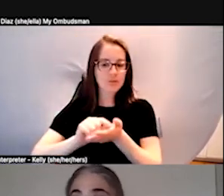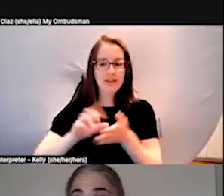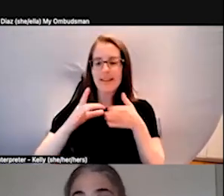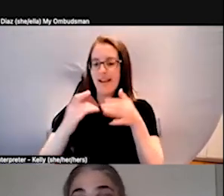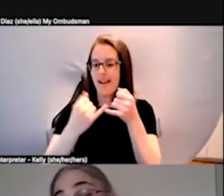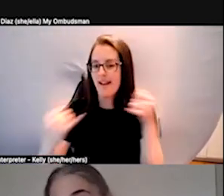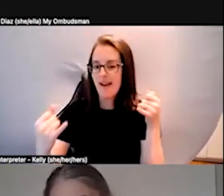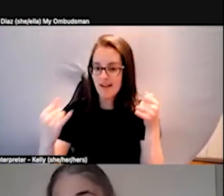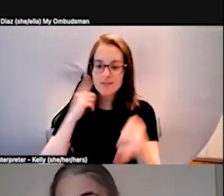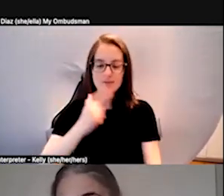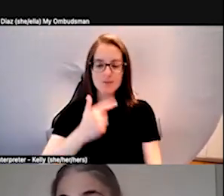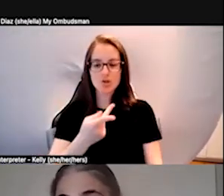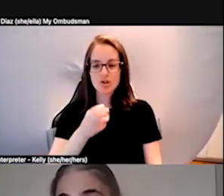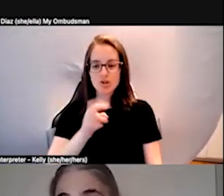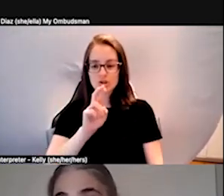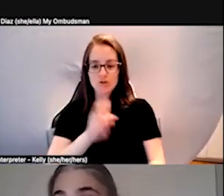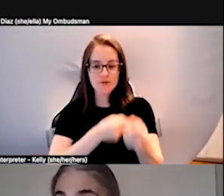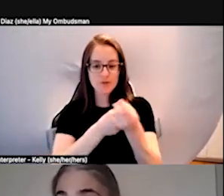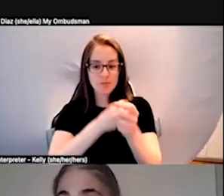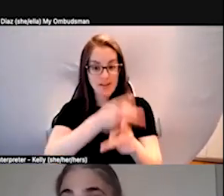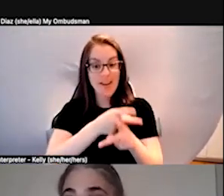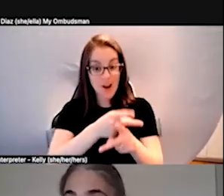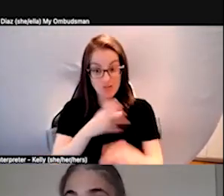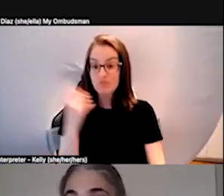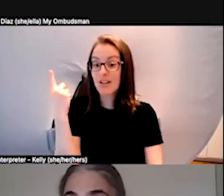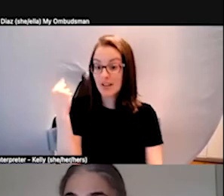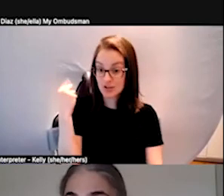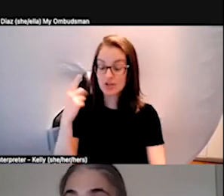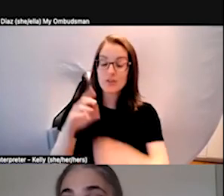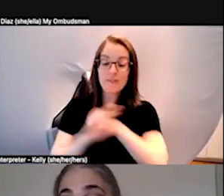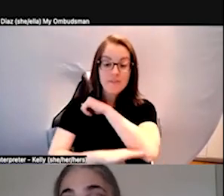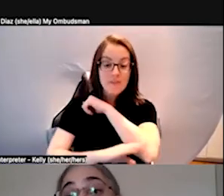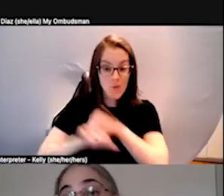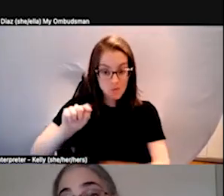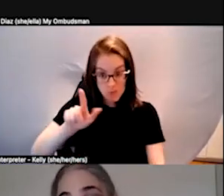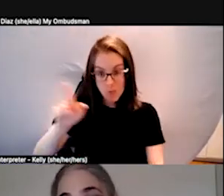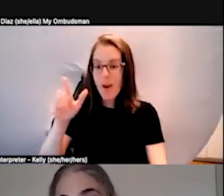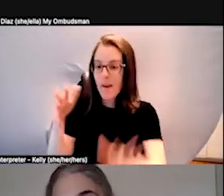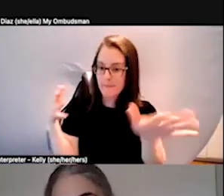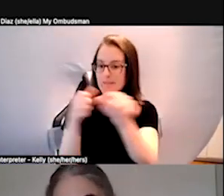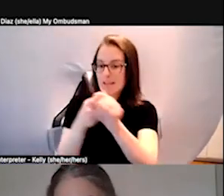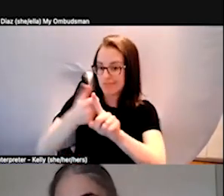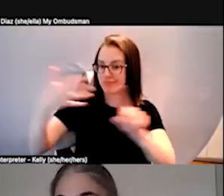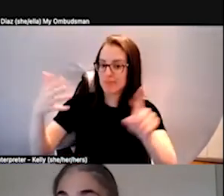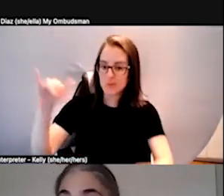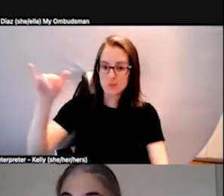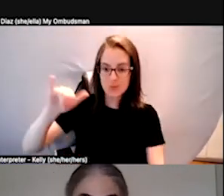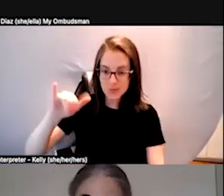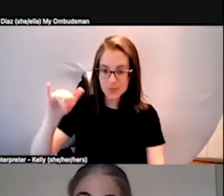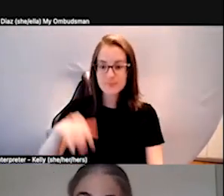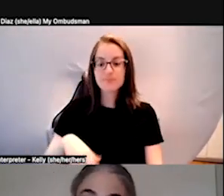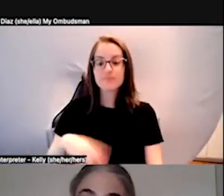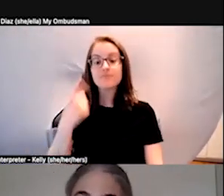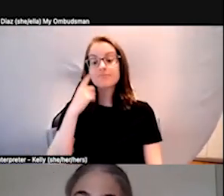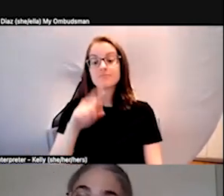updated those also in the fall of 2021, so pretty recently, for both gender affirming surgery and for hair